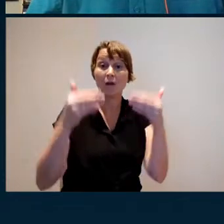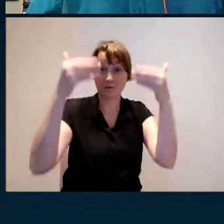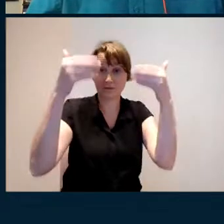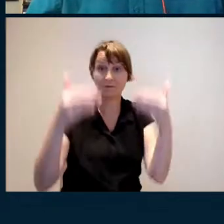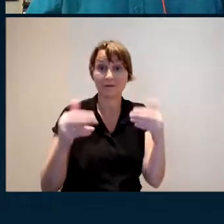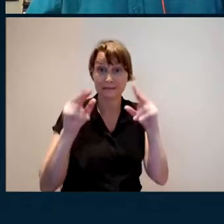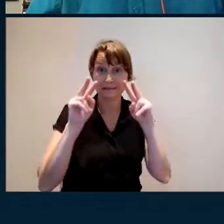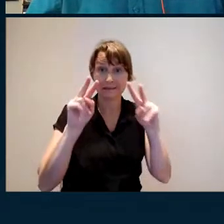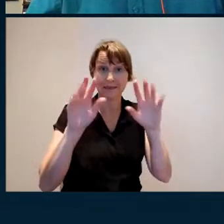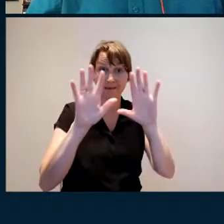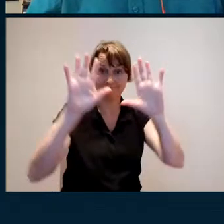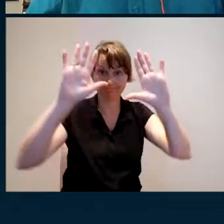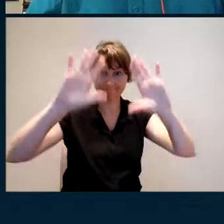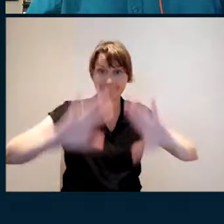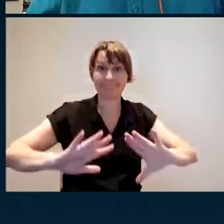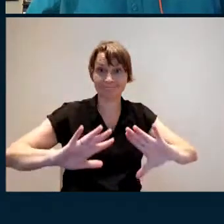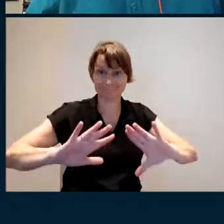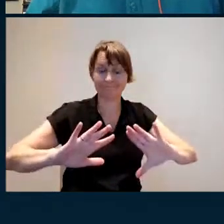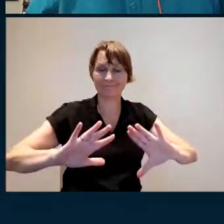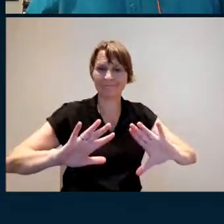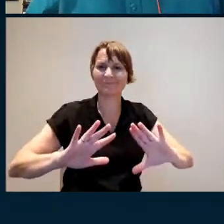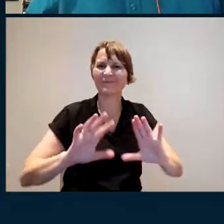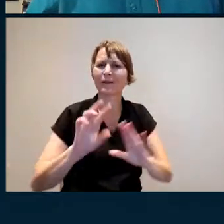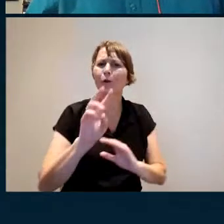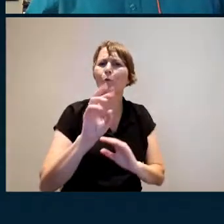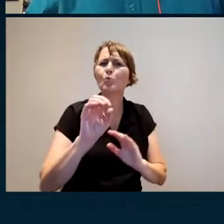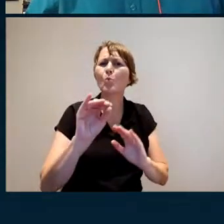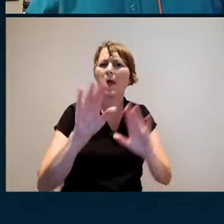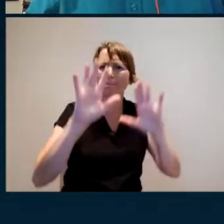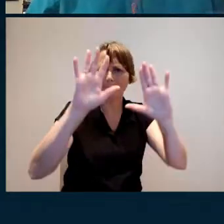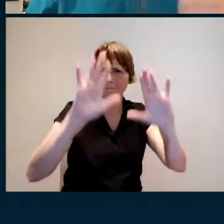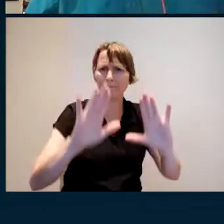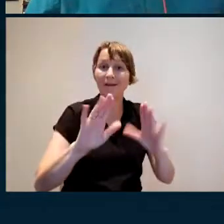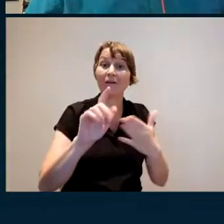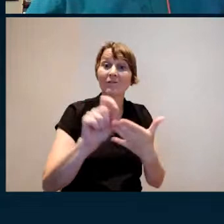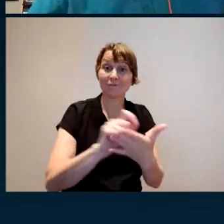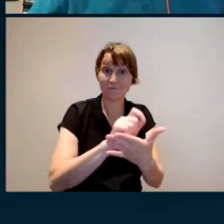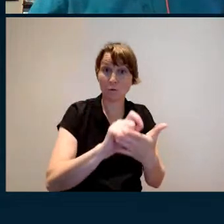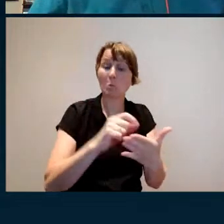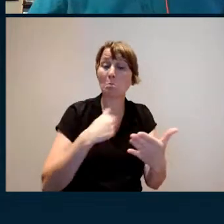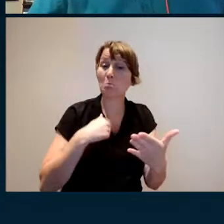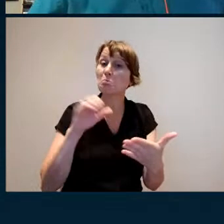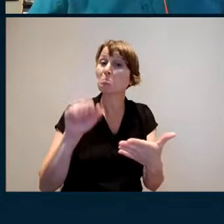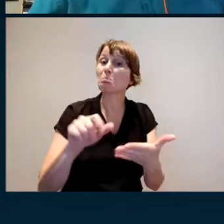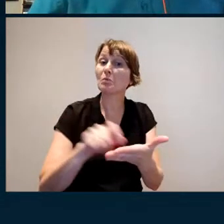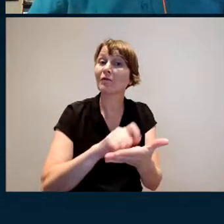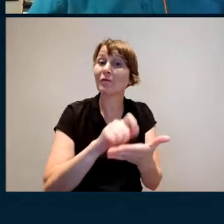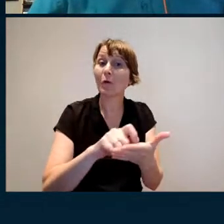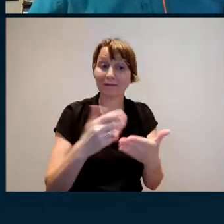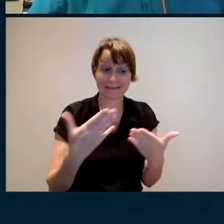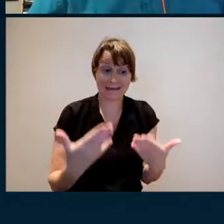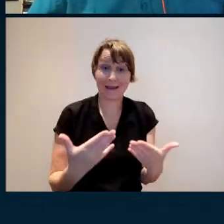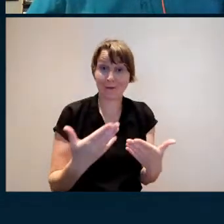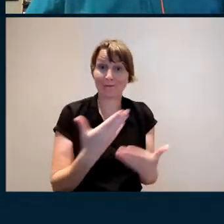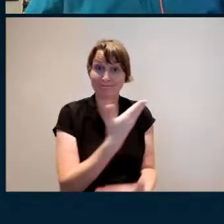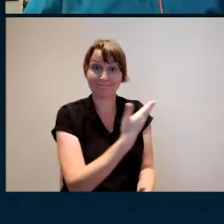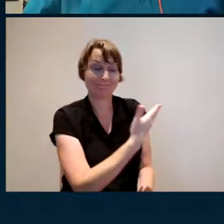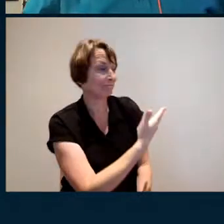is, web application, and it's got a vote, and I can vote. I think I've got this set up right now. Their sample